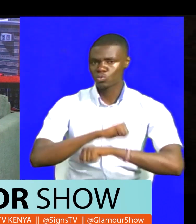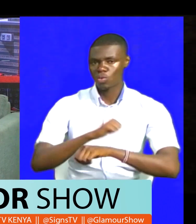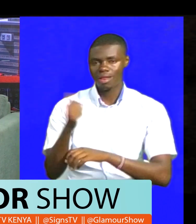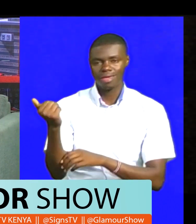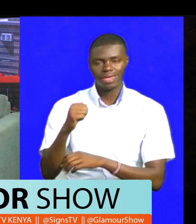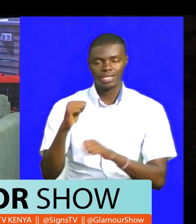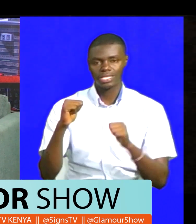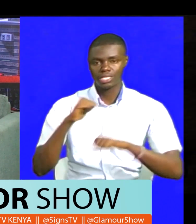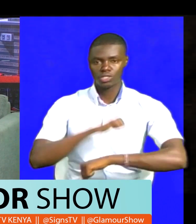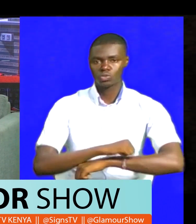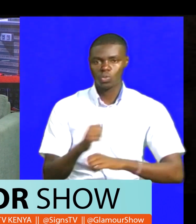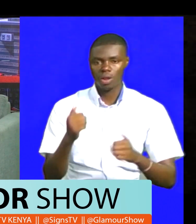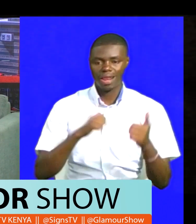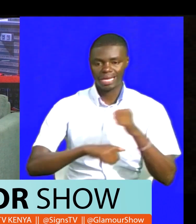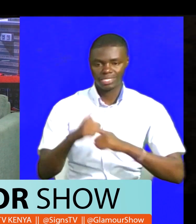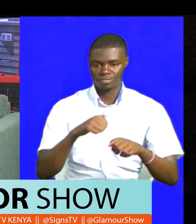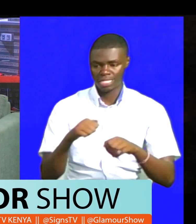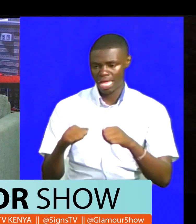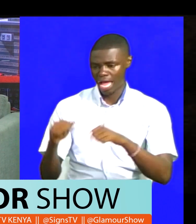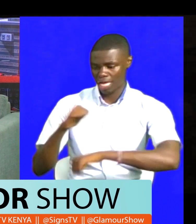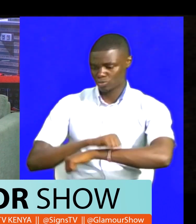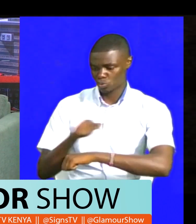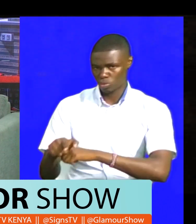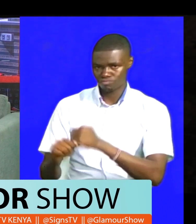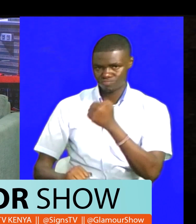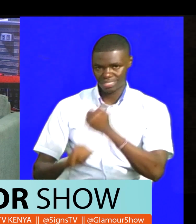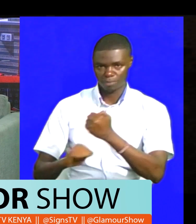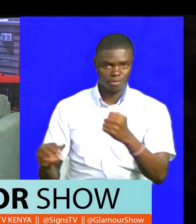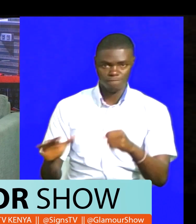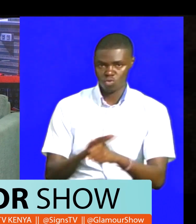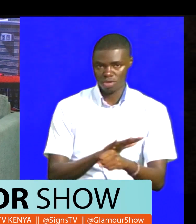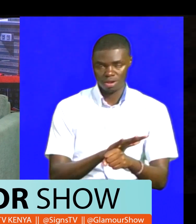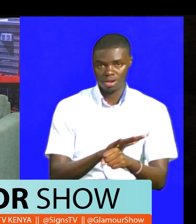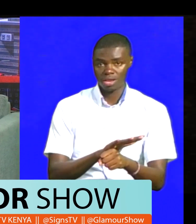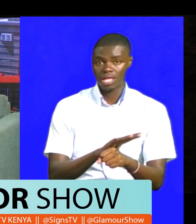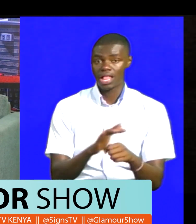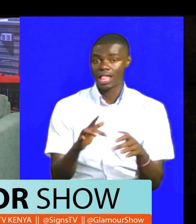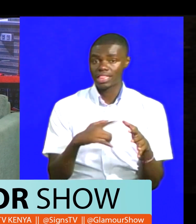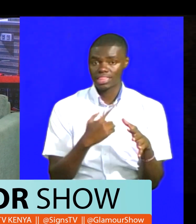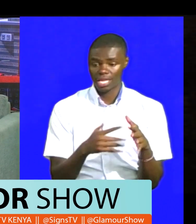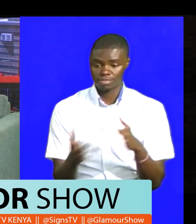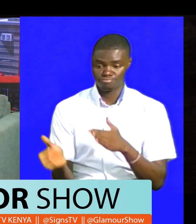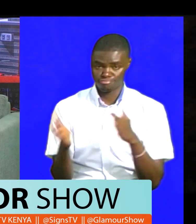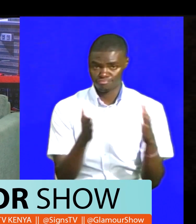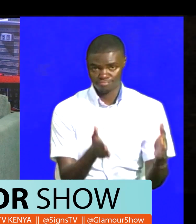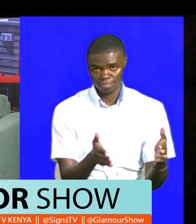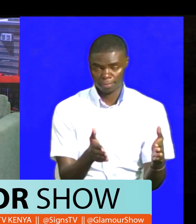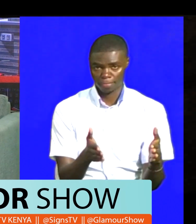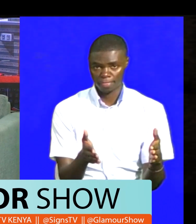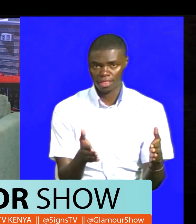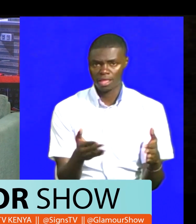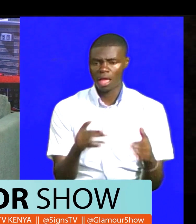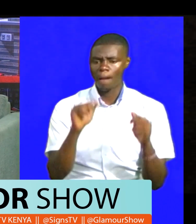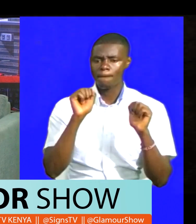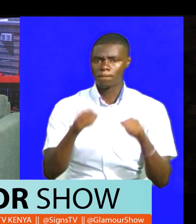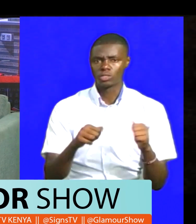school activity, and the school can fully cater for that. Apart from that, we have yeah, you